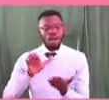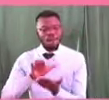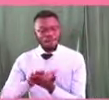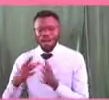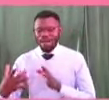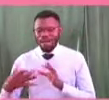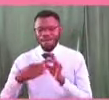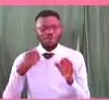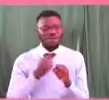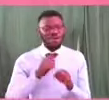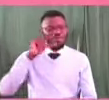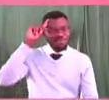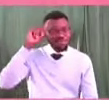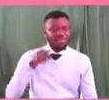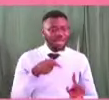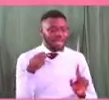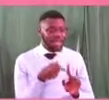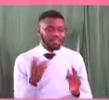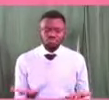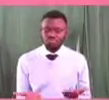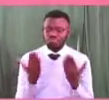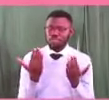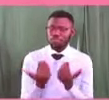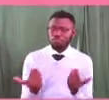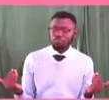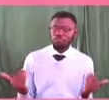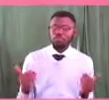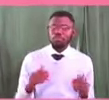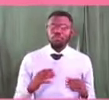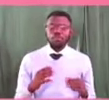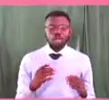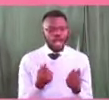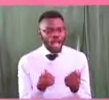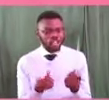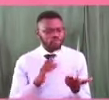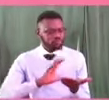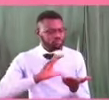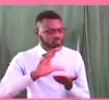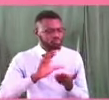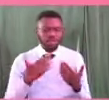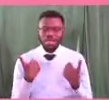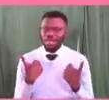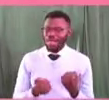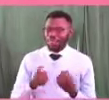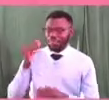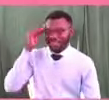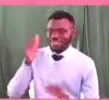nutrition improvement for children through cash and health education program, economic inclusion.